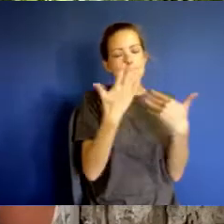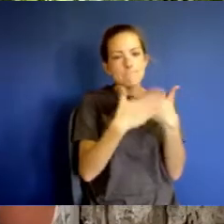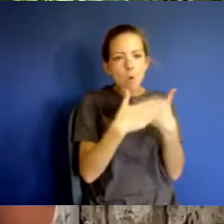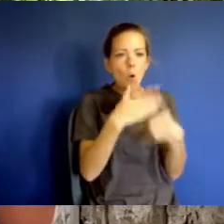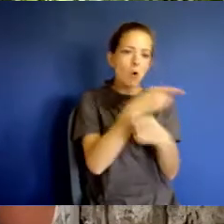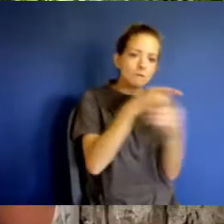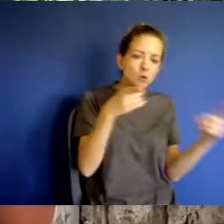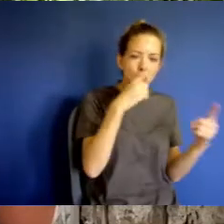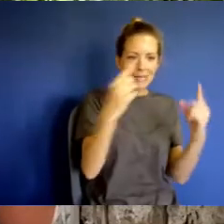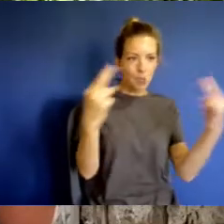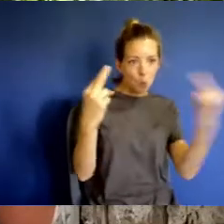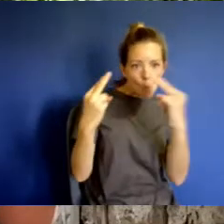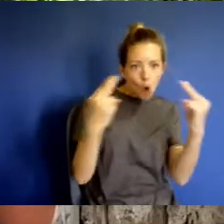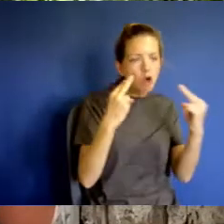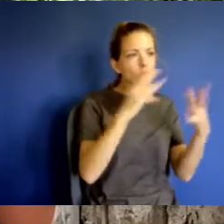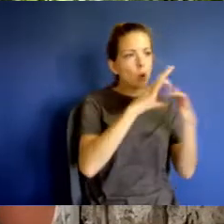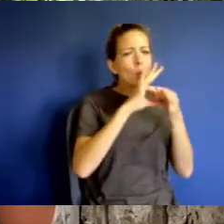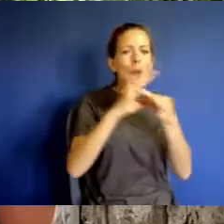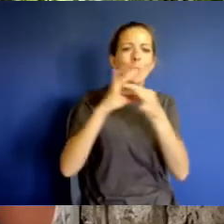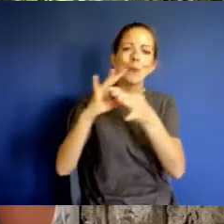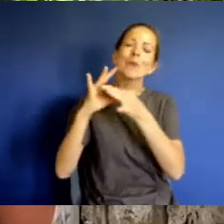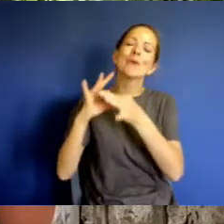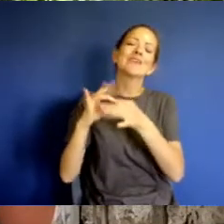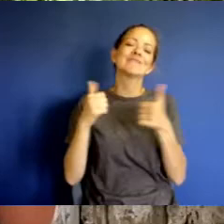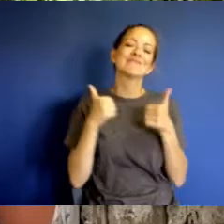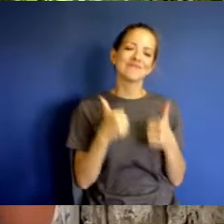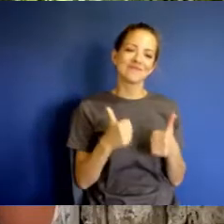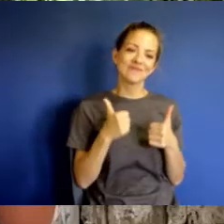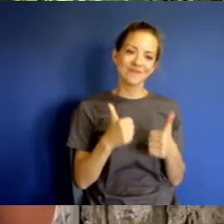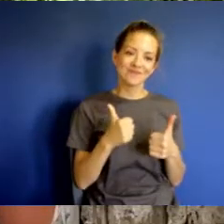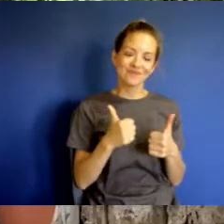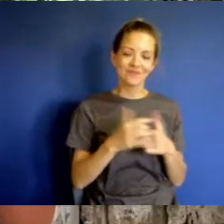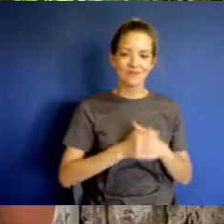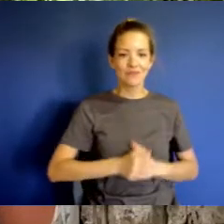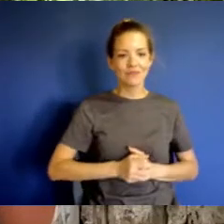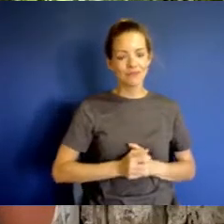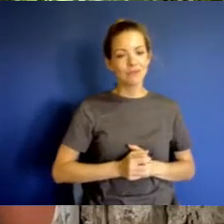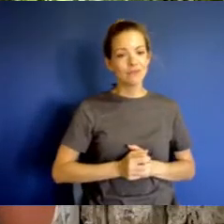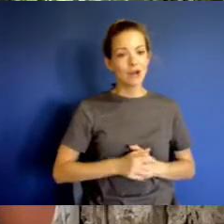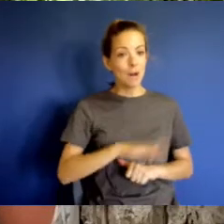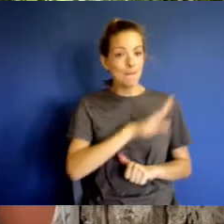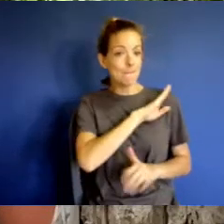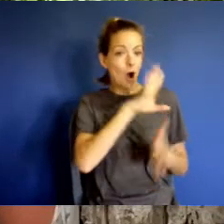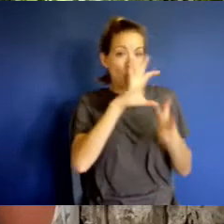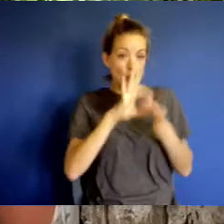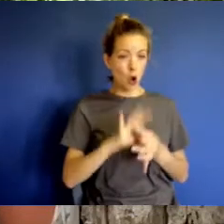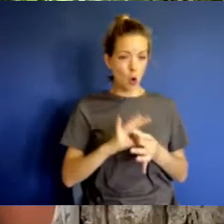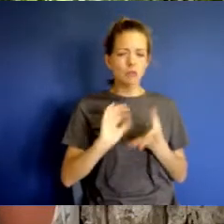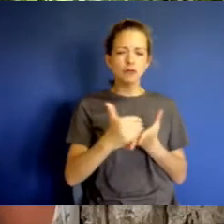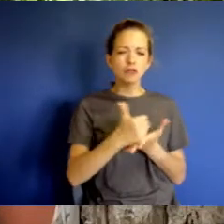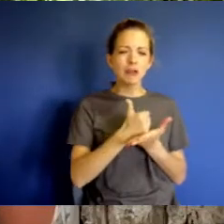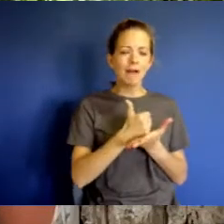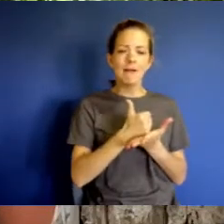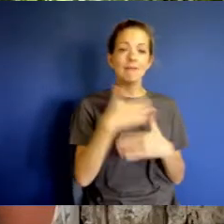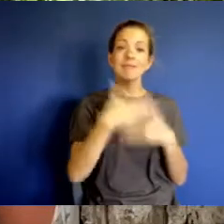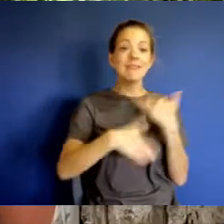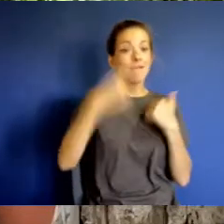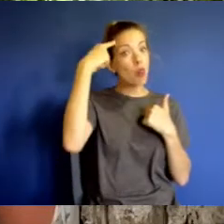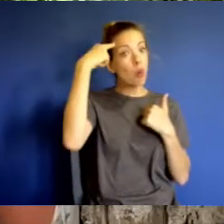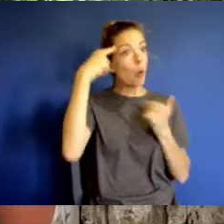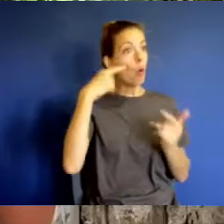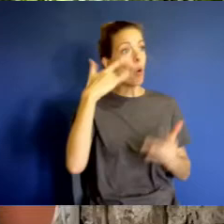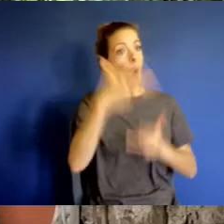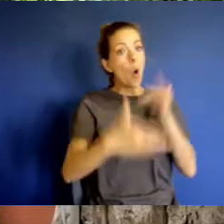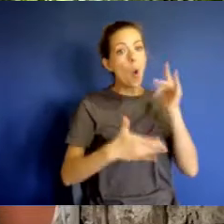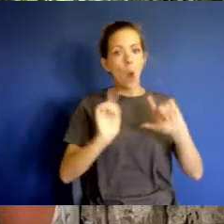virtual sessions. It's been something that the charity wasn't really looking at doing before, but as we've